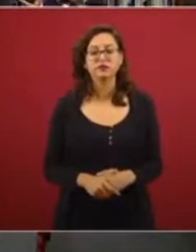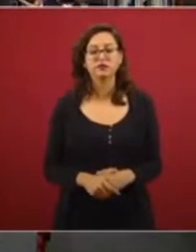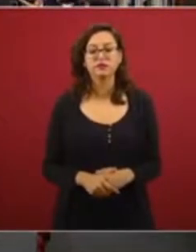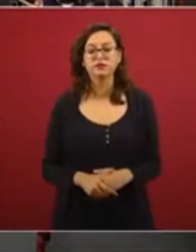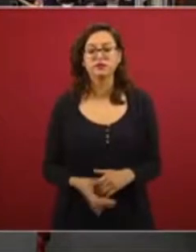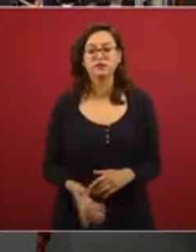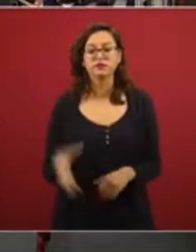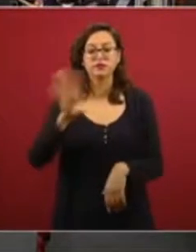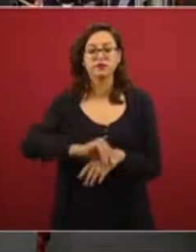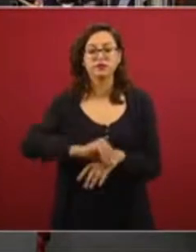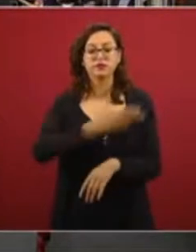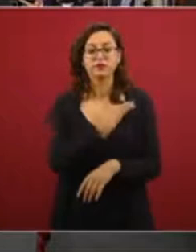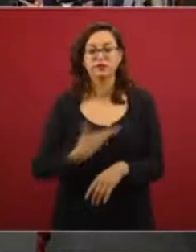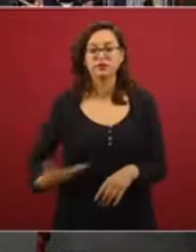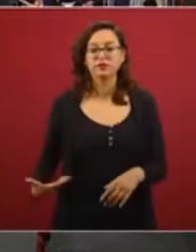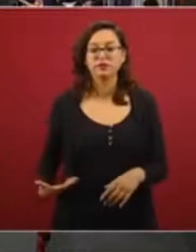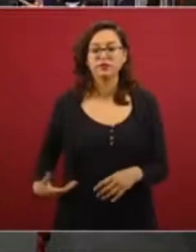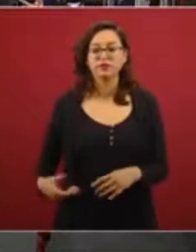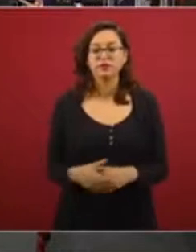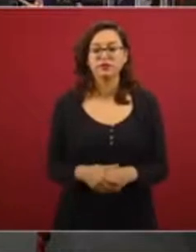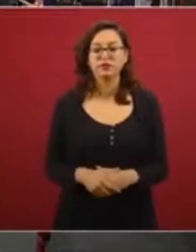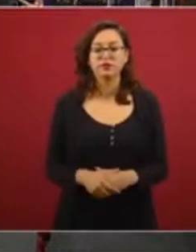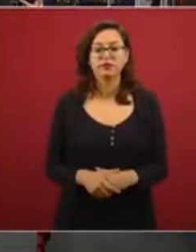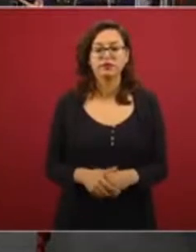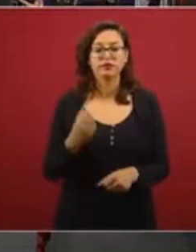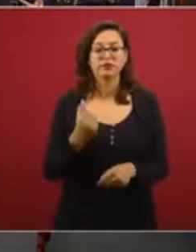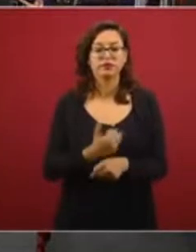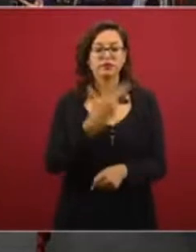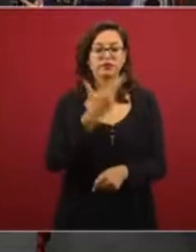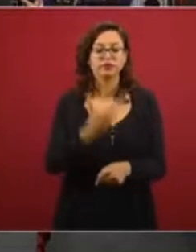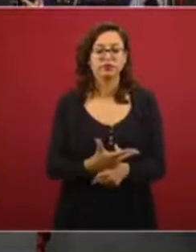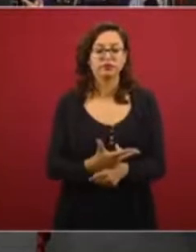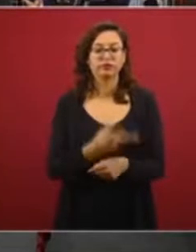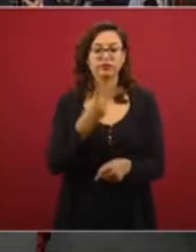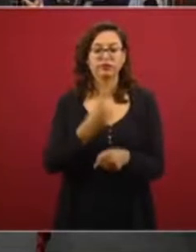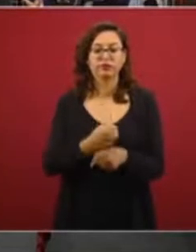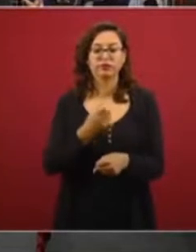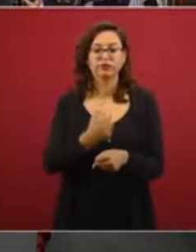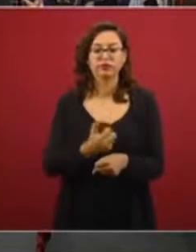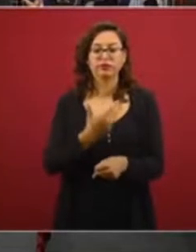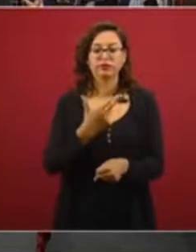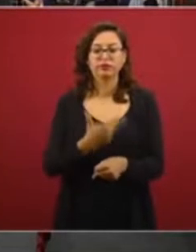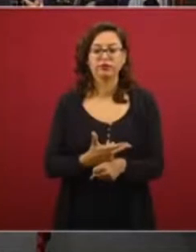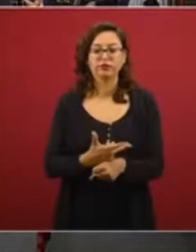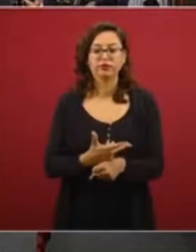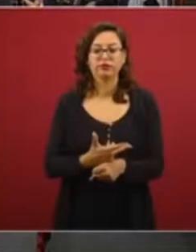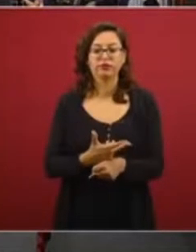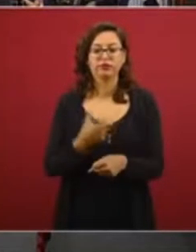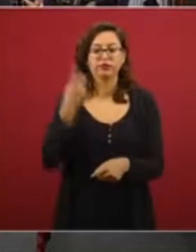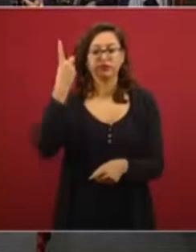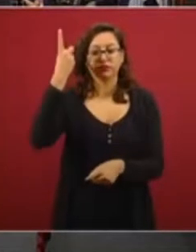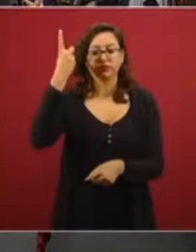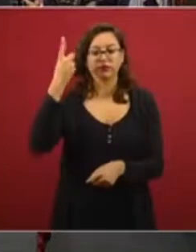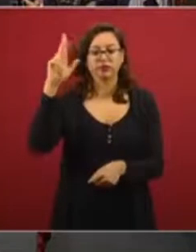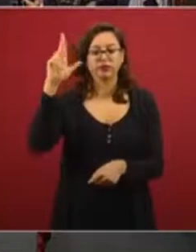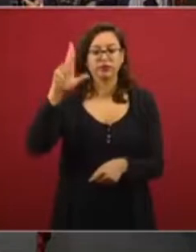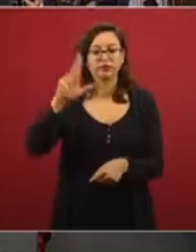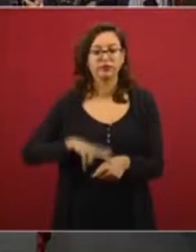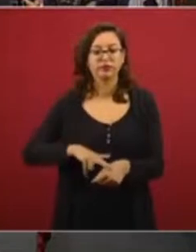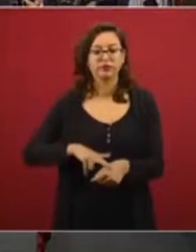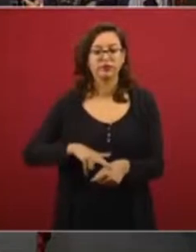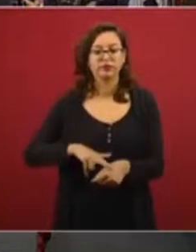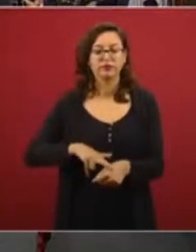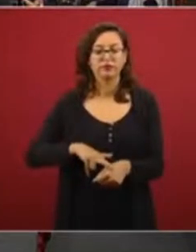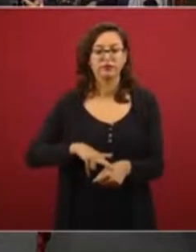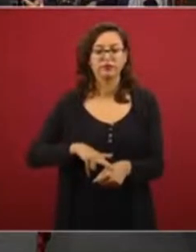Con su permiso, señor presidente, señor secretario, señor subsecretario, señora directora general de